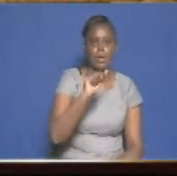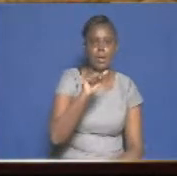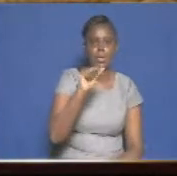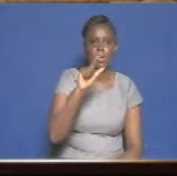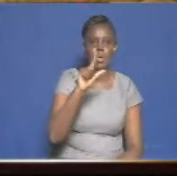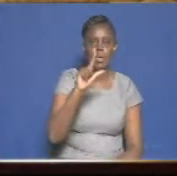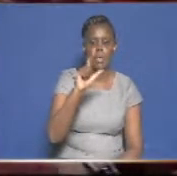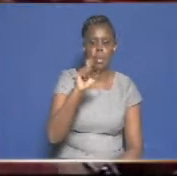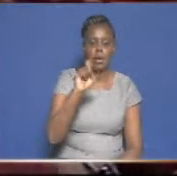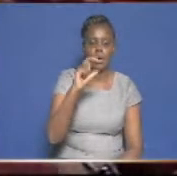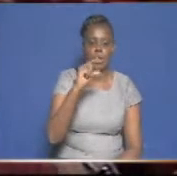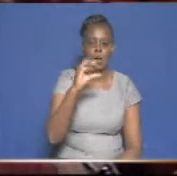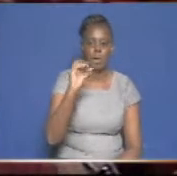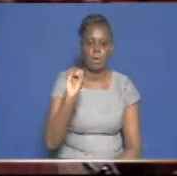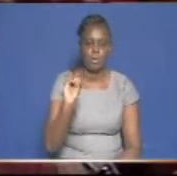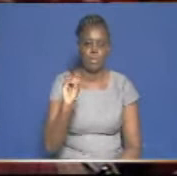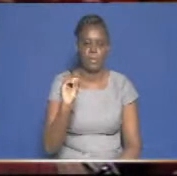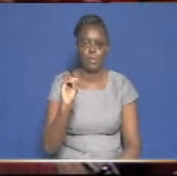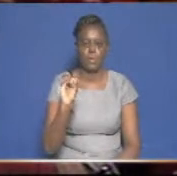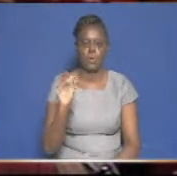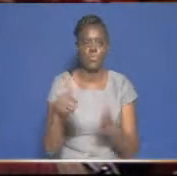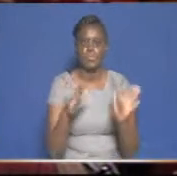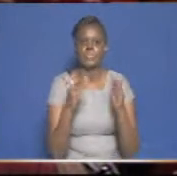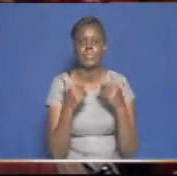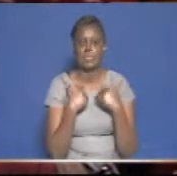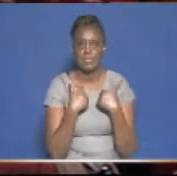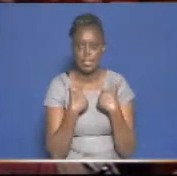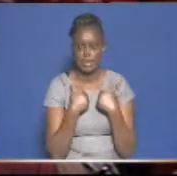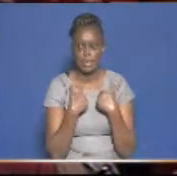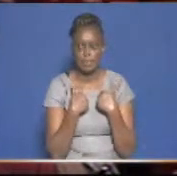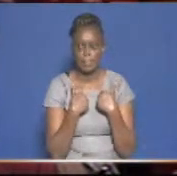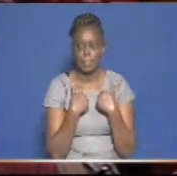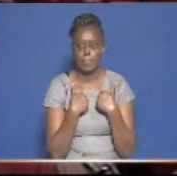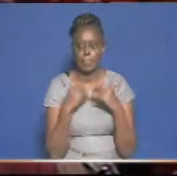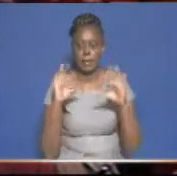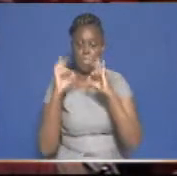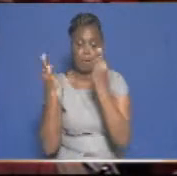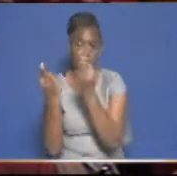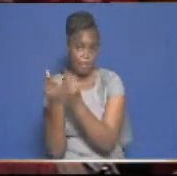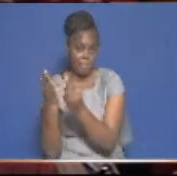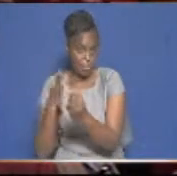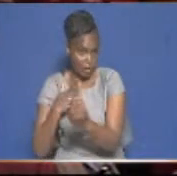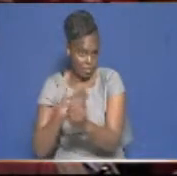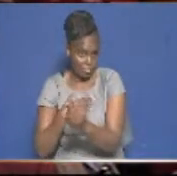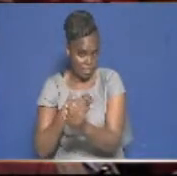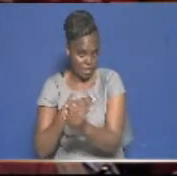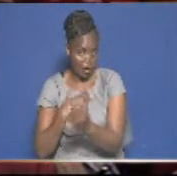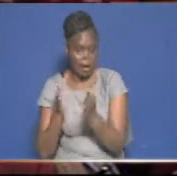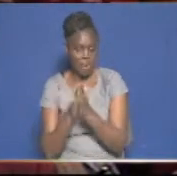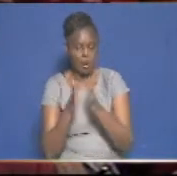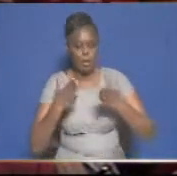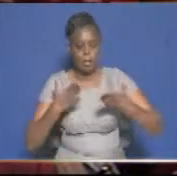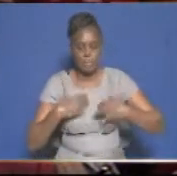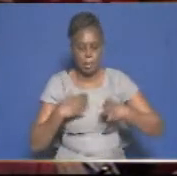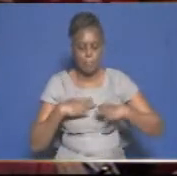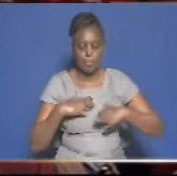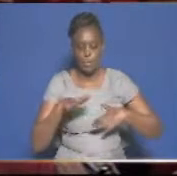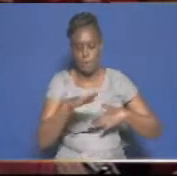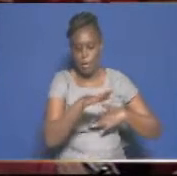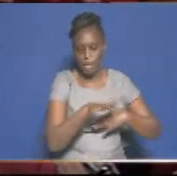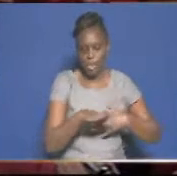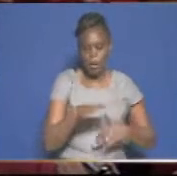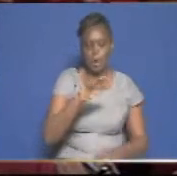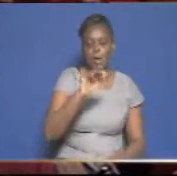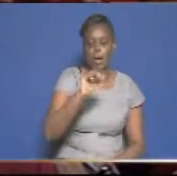Thank you, Honorable Speaker. I take this opportunity on behalf of my family and the people of Alego Songa to